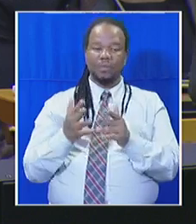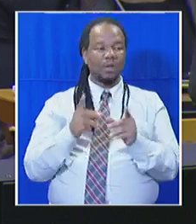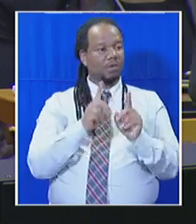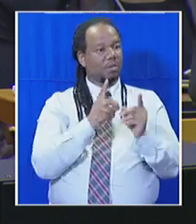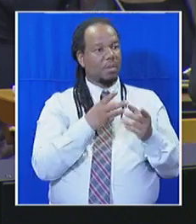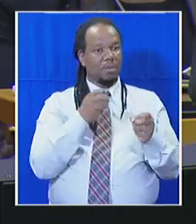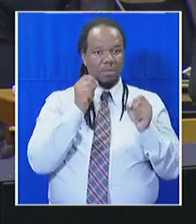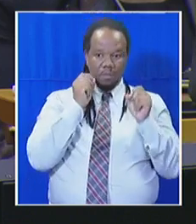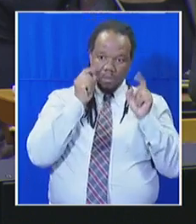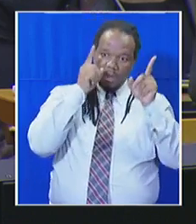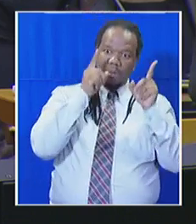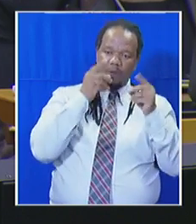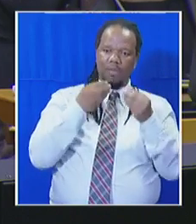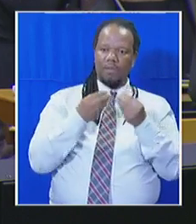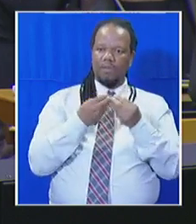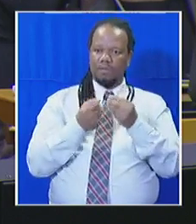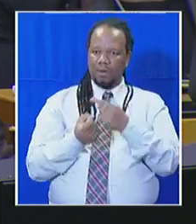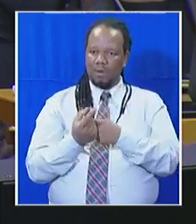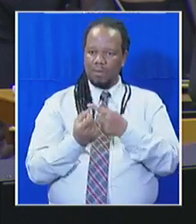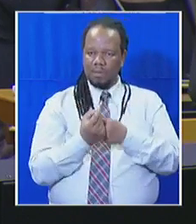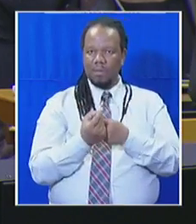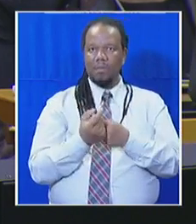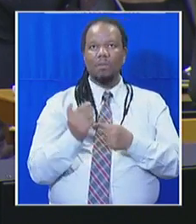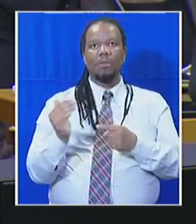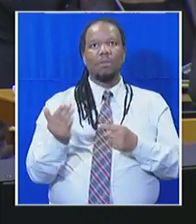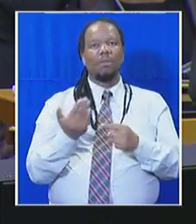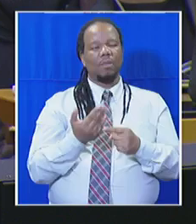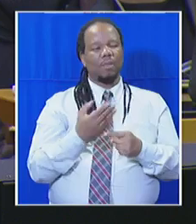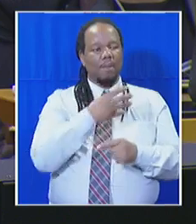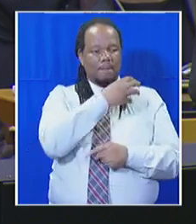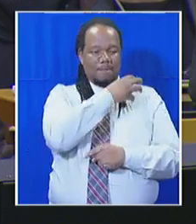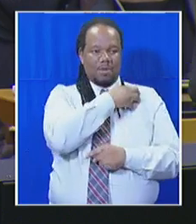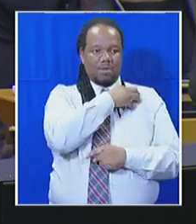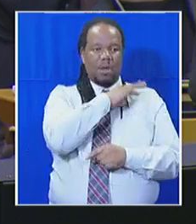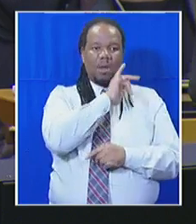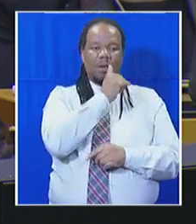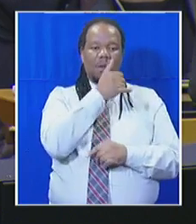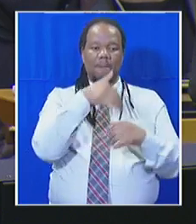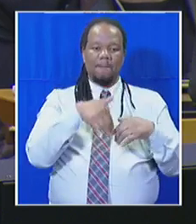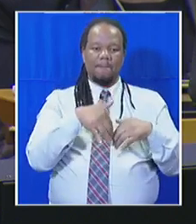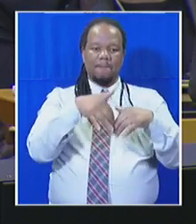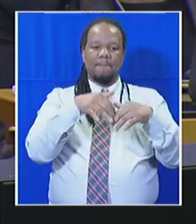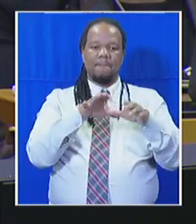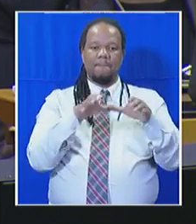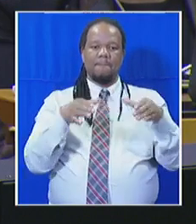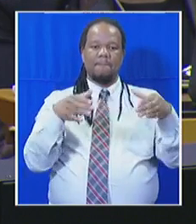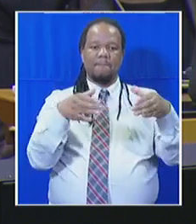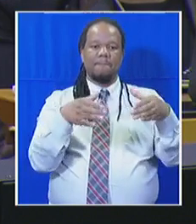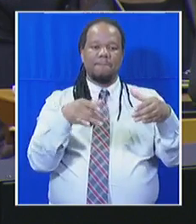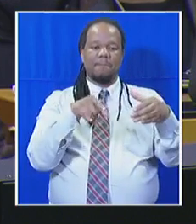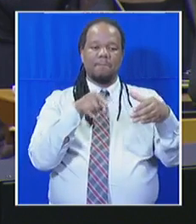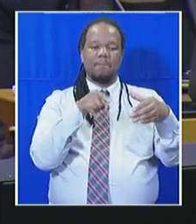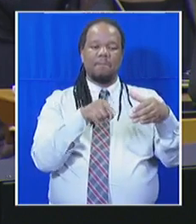indeed these activities are taking place, the Minister appointed a very important, credible, competent, and